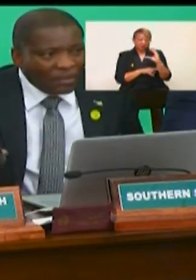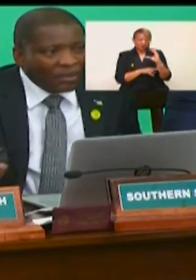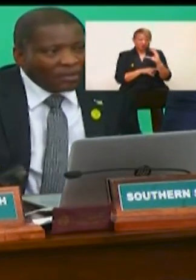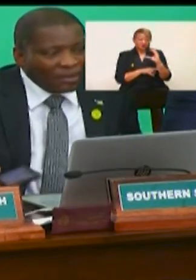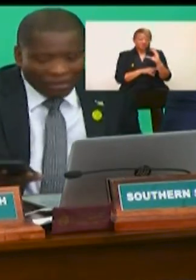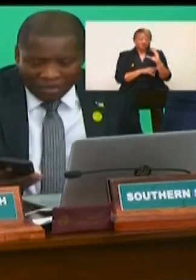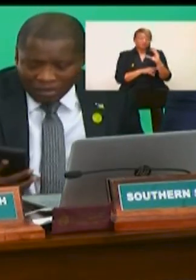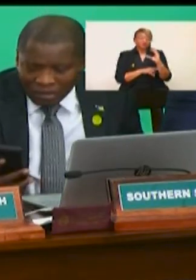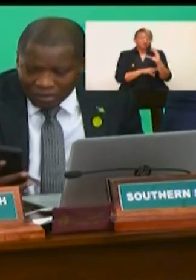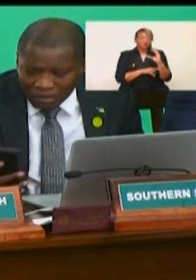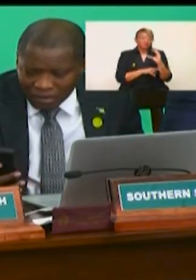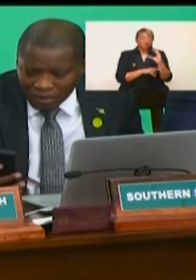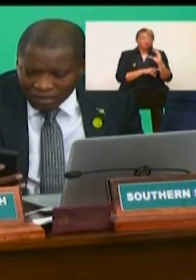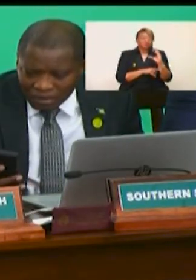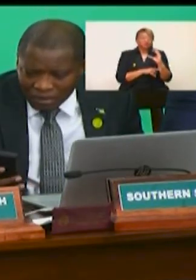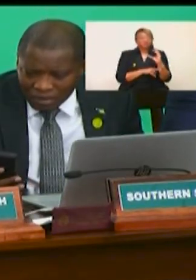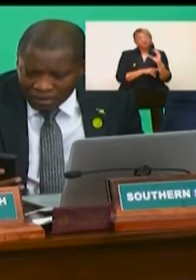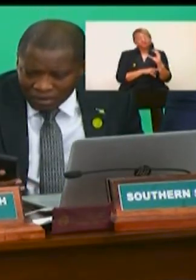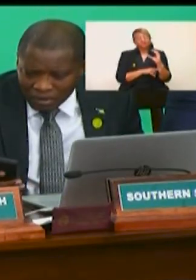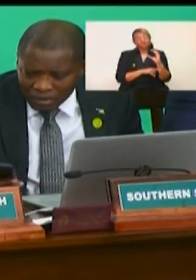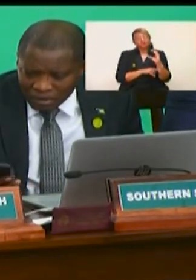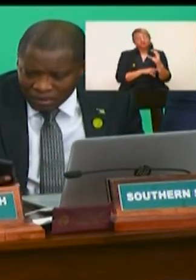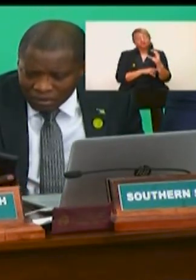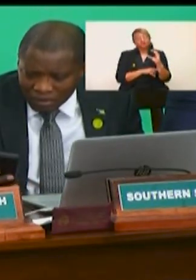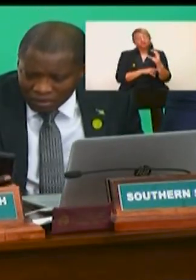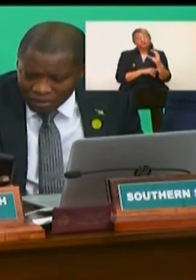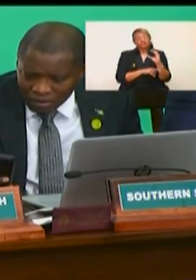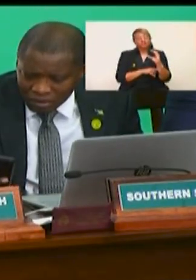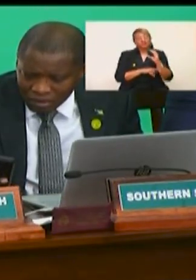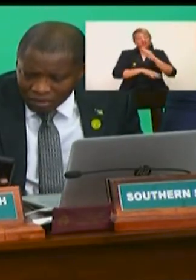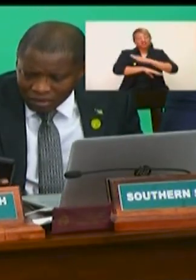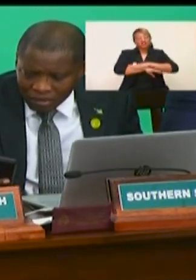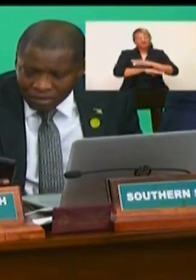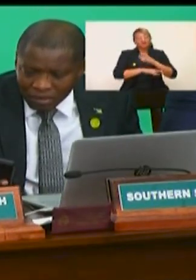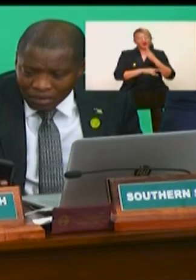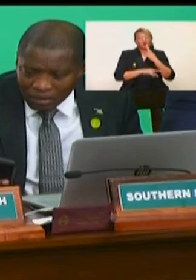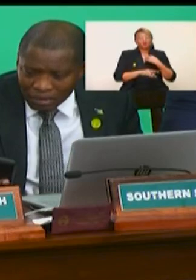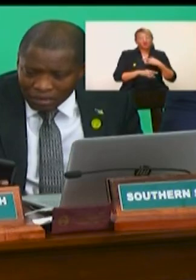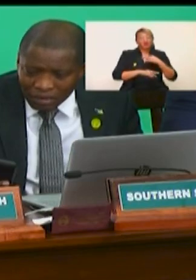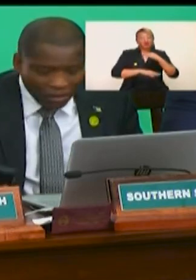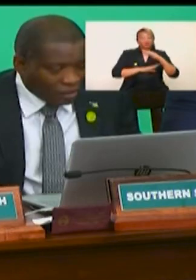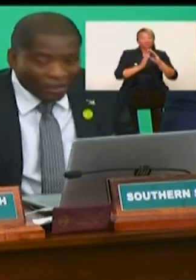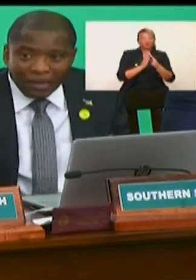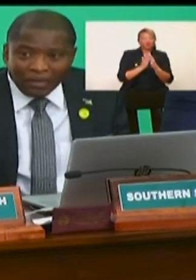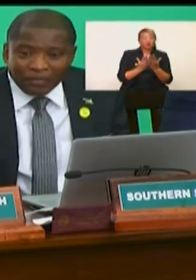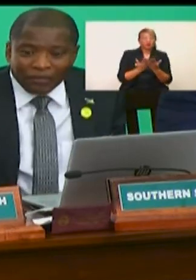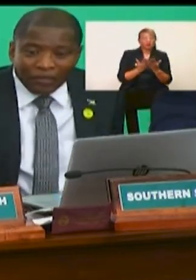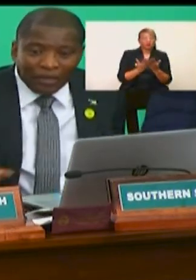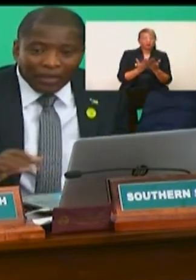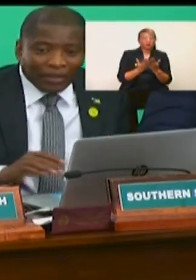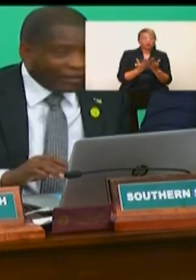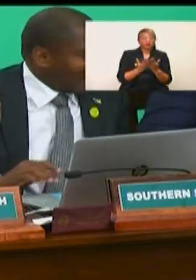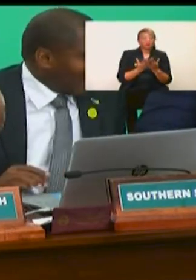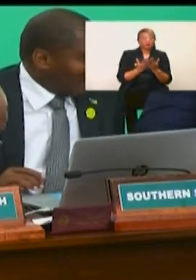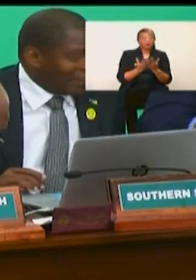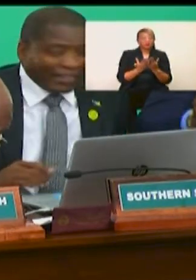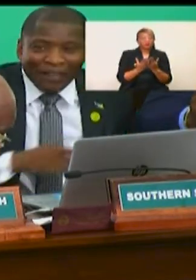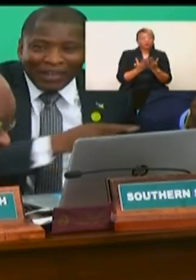Madam Speaker, it's table my red book. No,